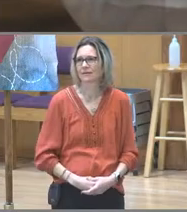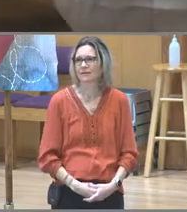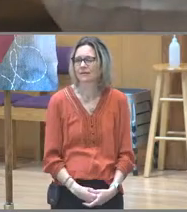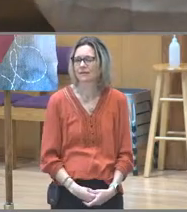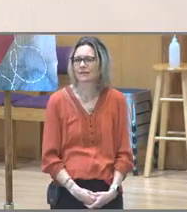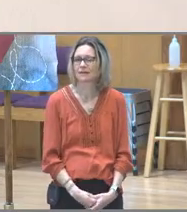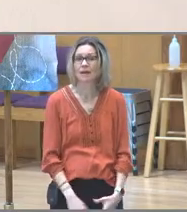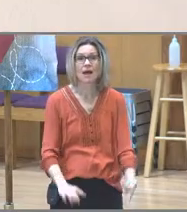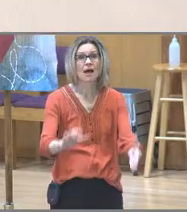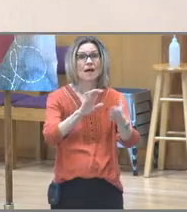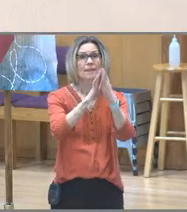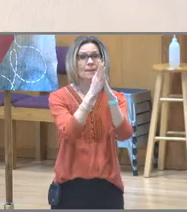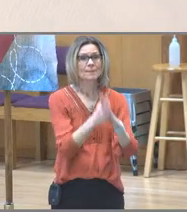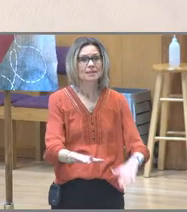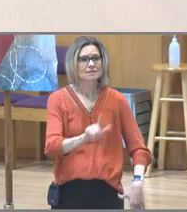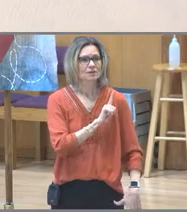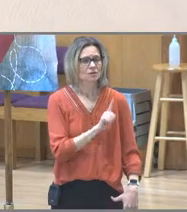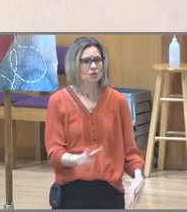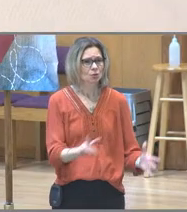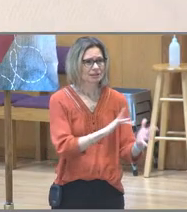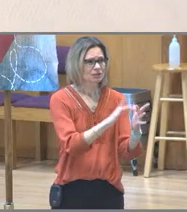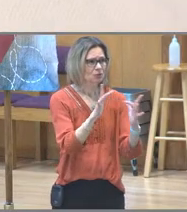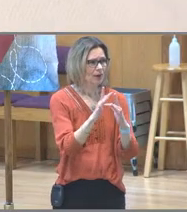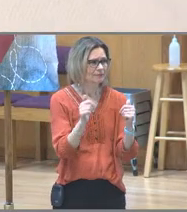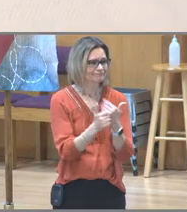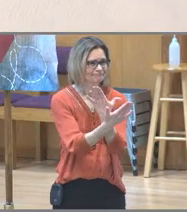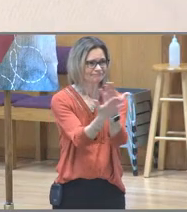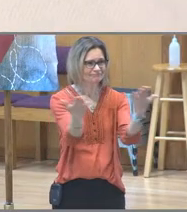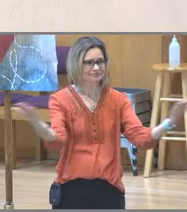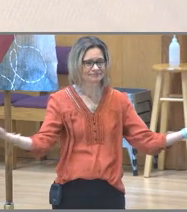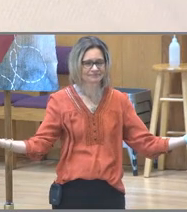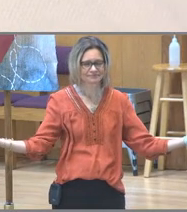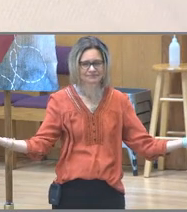Amen. The peace of the Lord Jesus Christ be with you all.